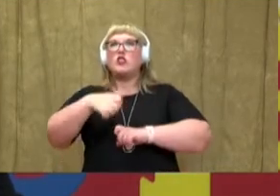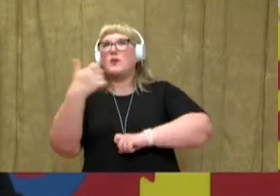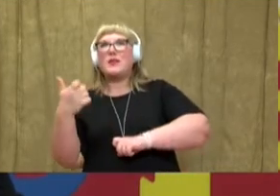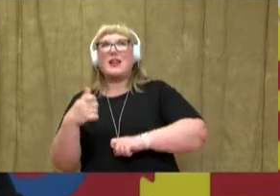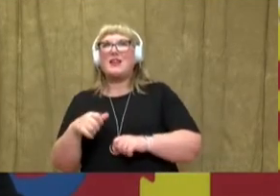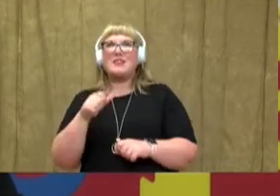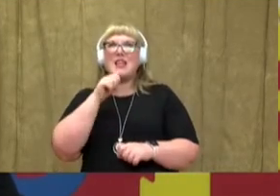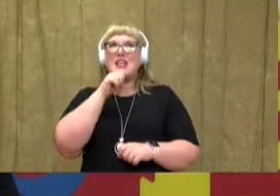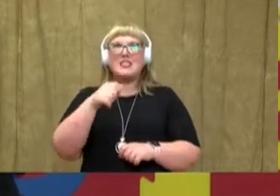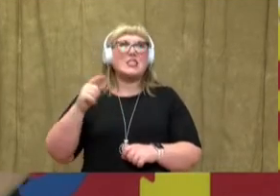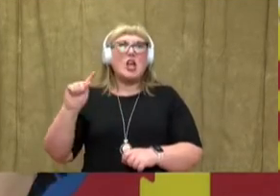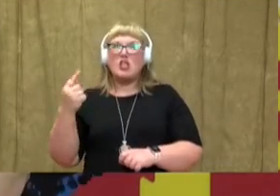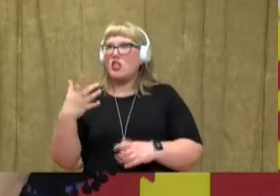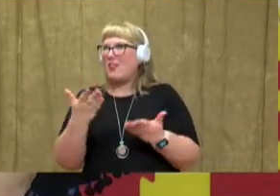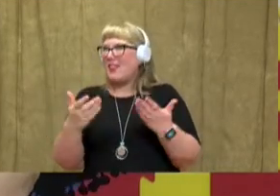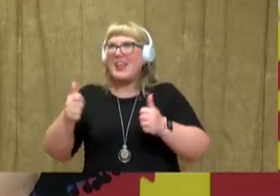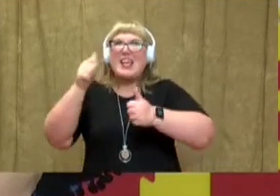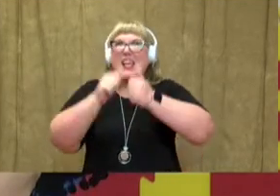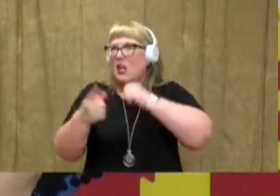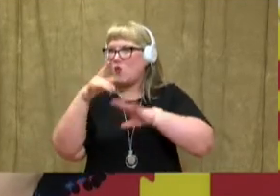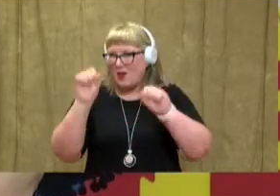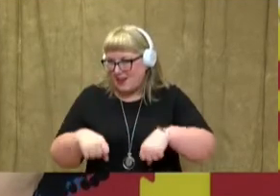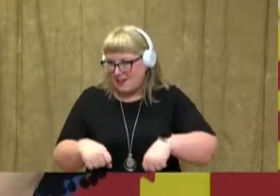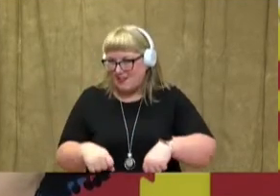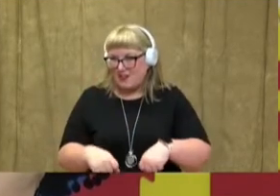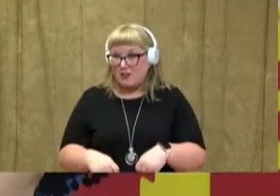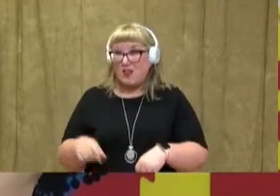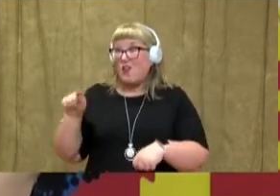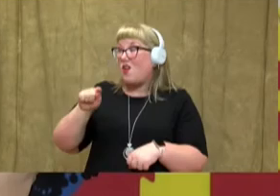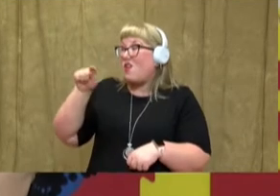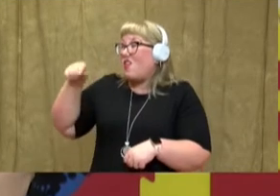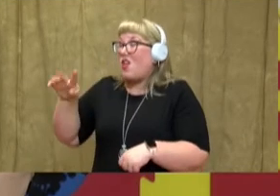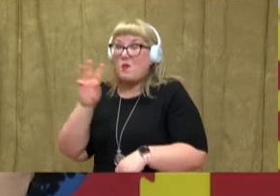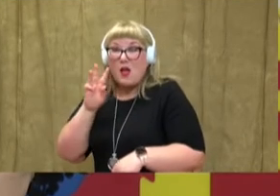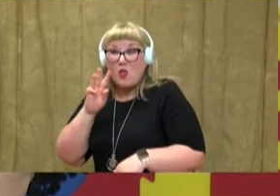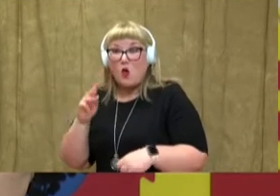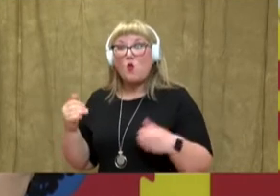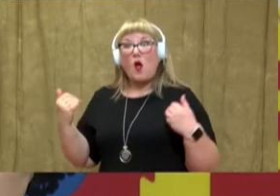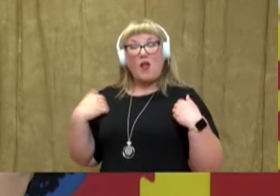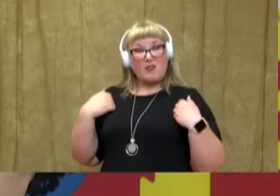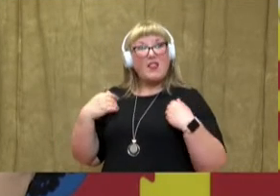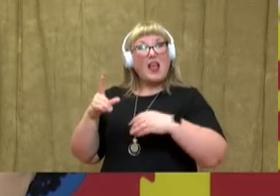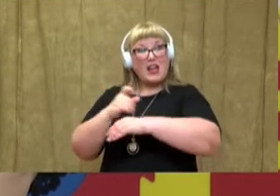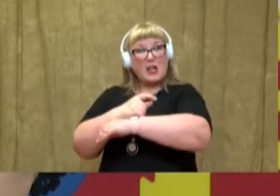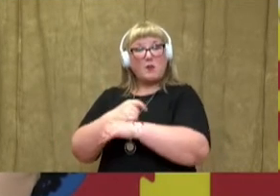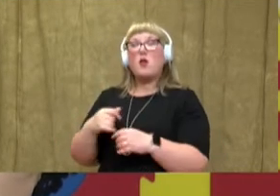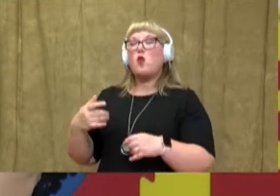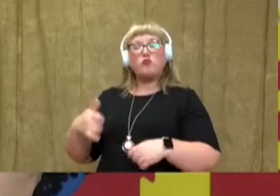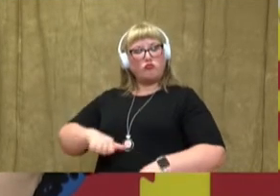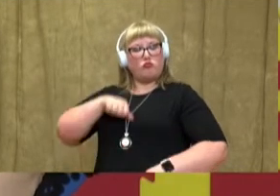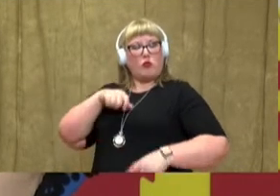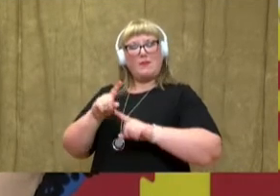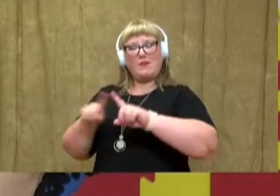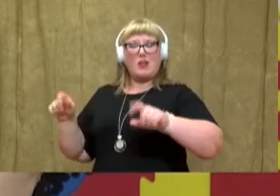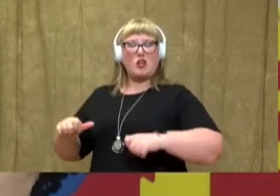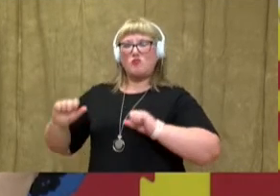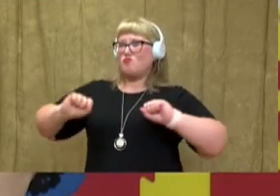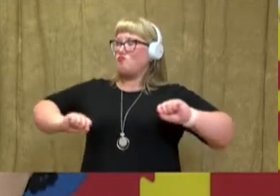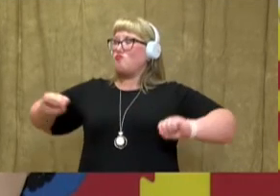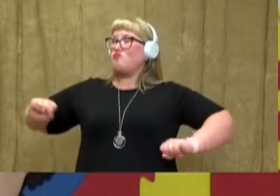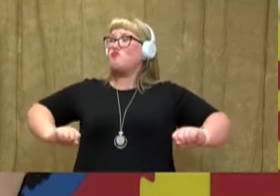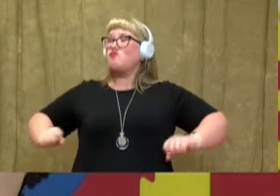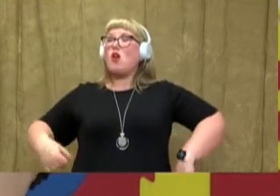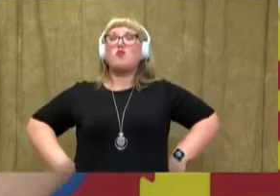thing. Down by the pond, there lived a caterpillar who was very proud of being different. She bragged about it to